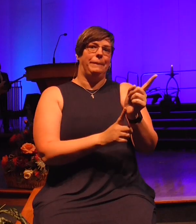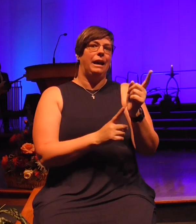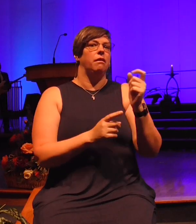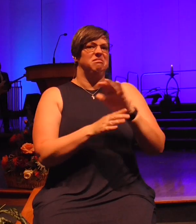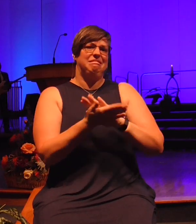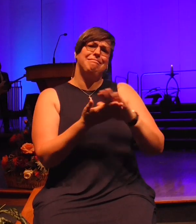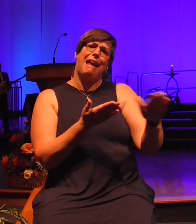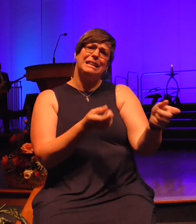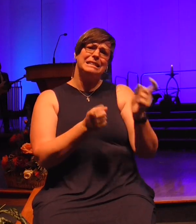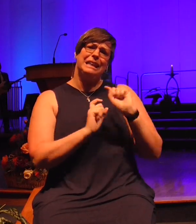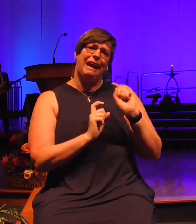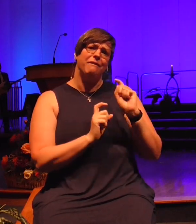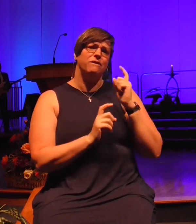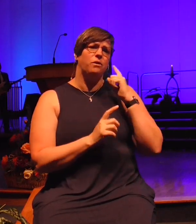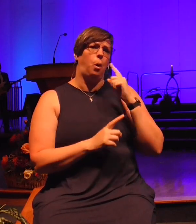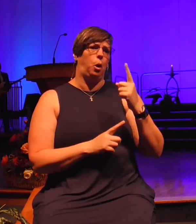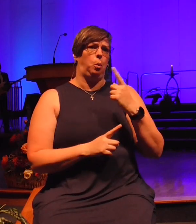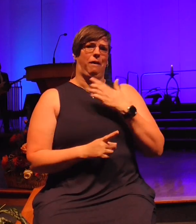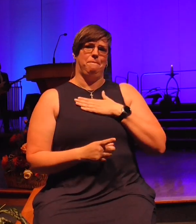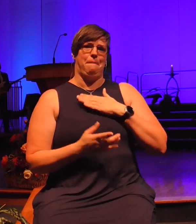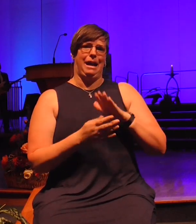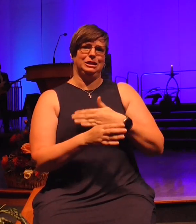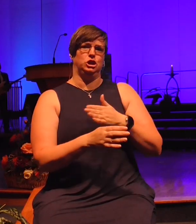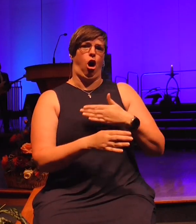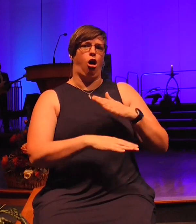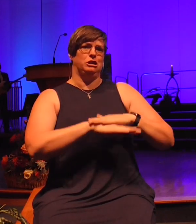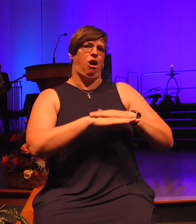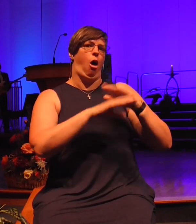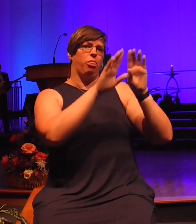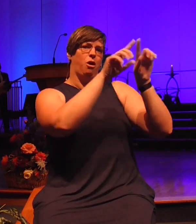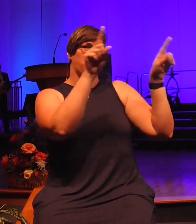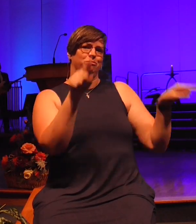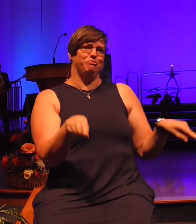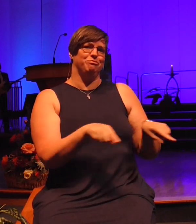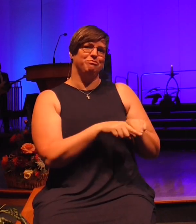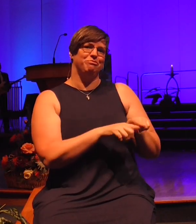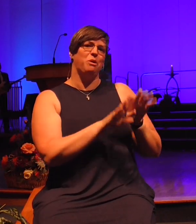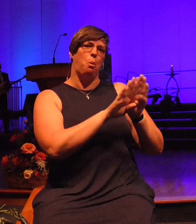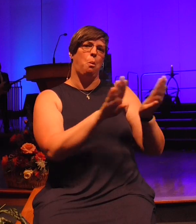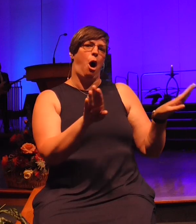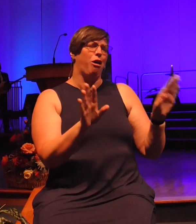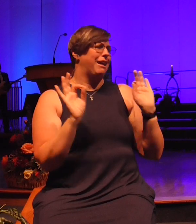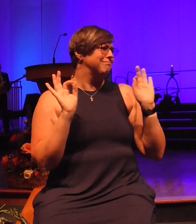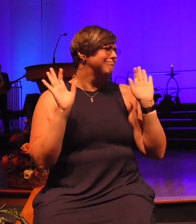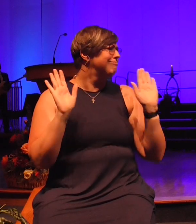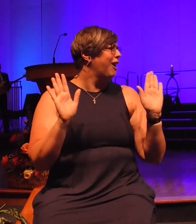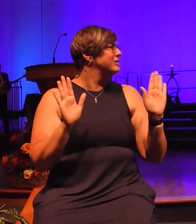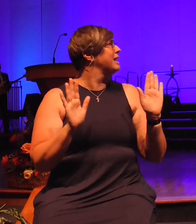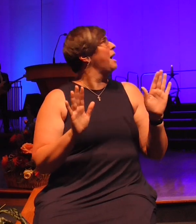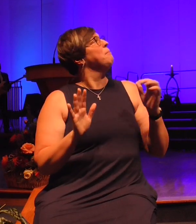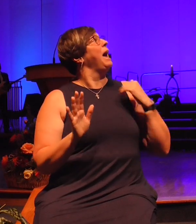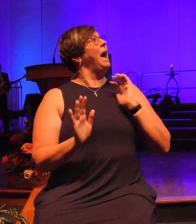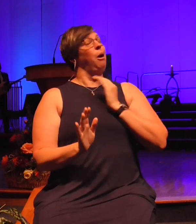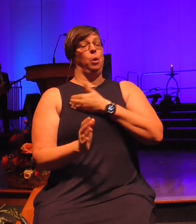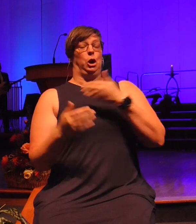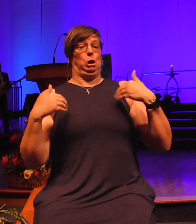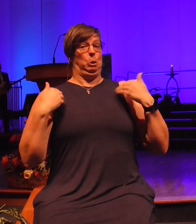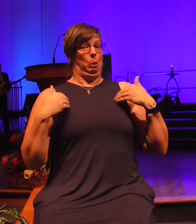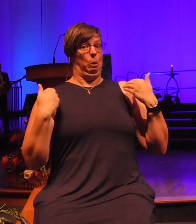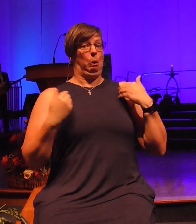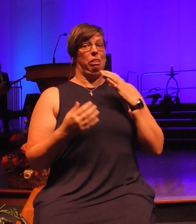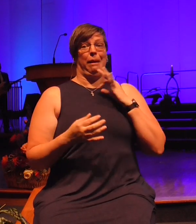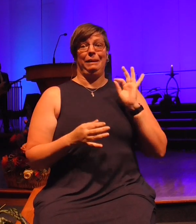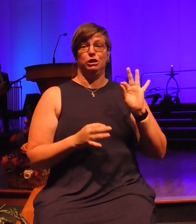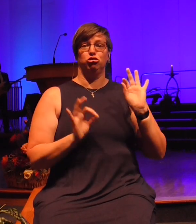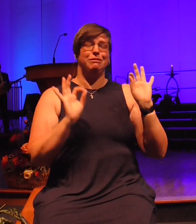nice gift they gave to me during Rainbow Day Camp, one of my songs on the wall. Great gift. And our youth ministry is looking great.